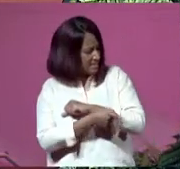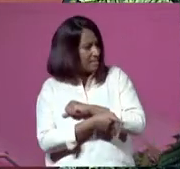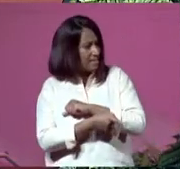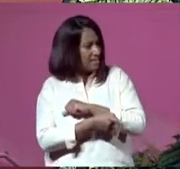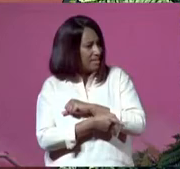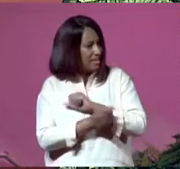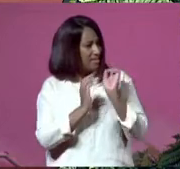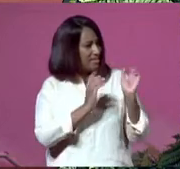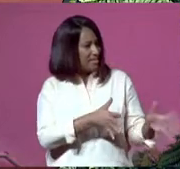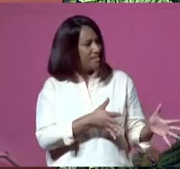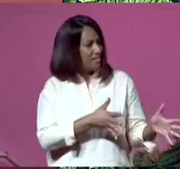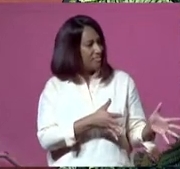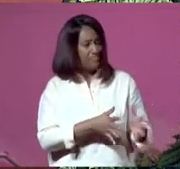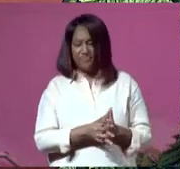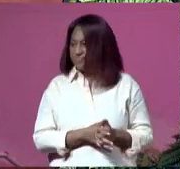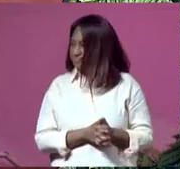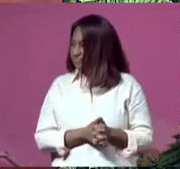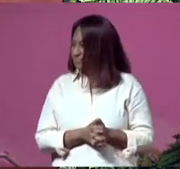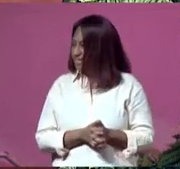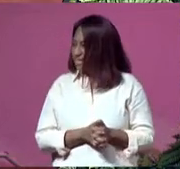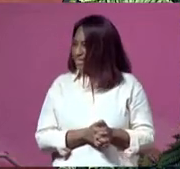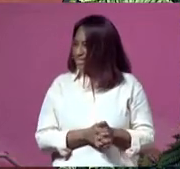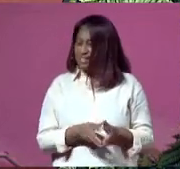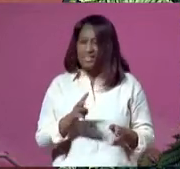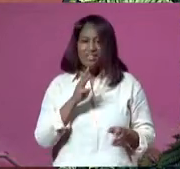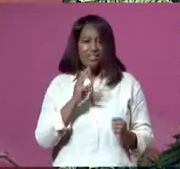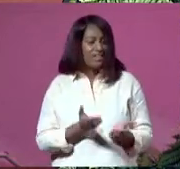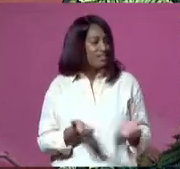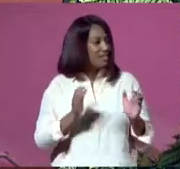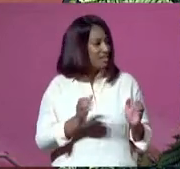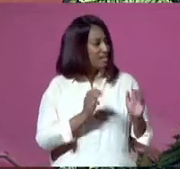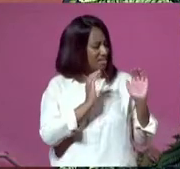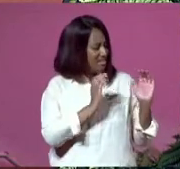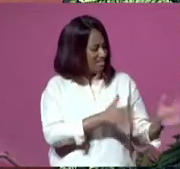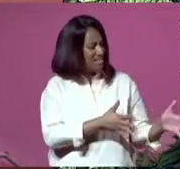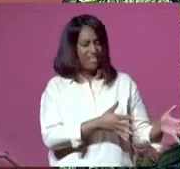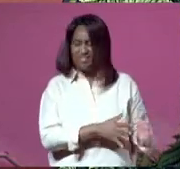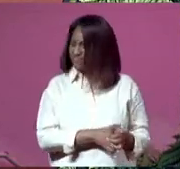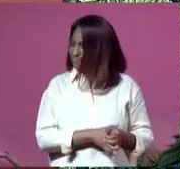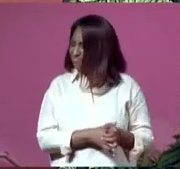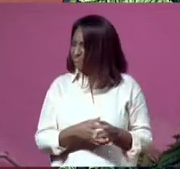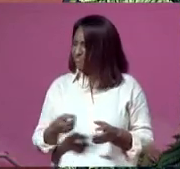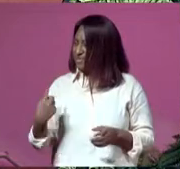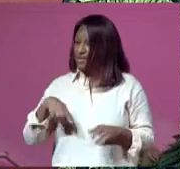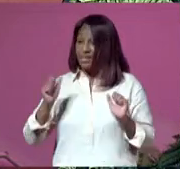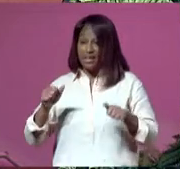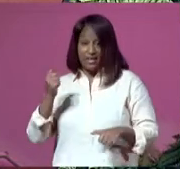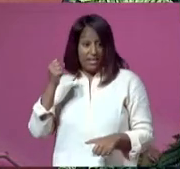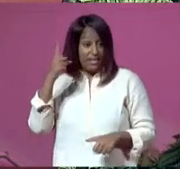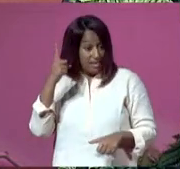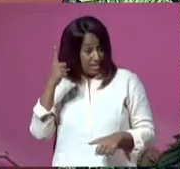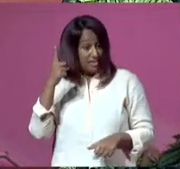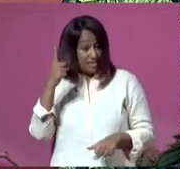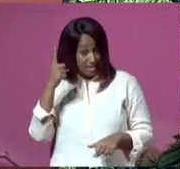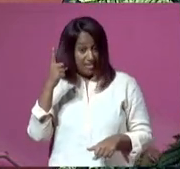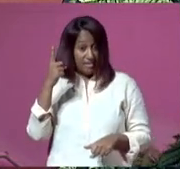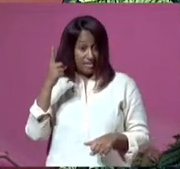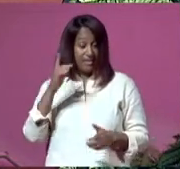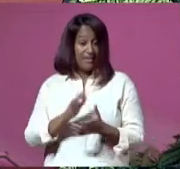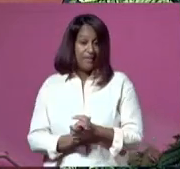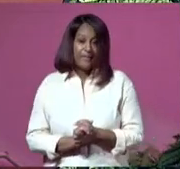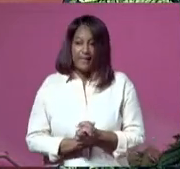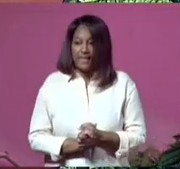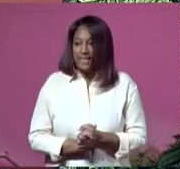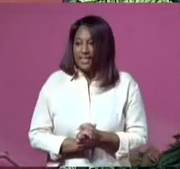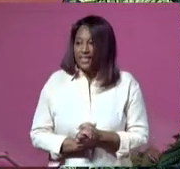water. She left the water pot, and we could surmise from the logic of the discourse